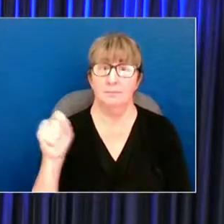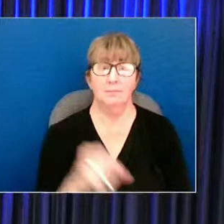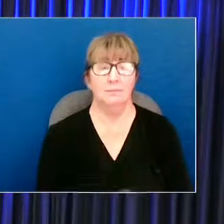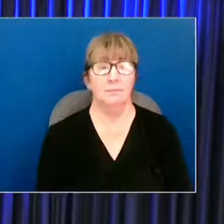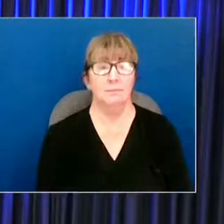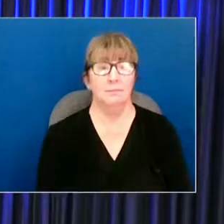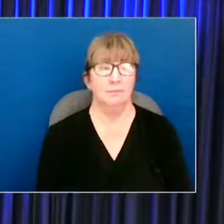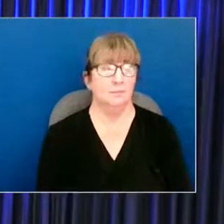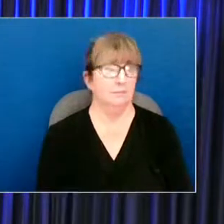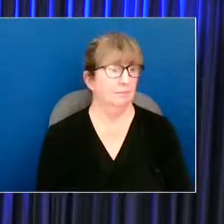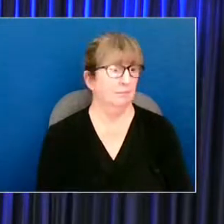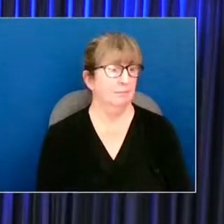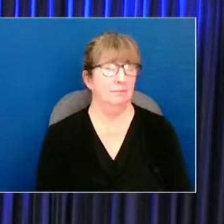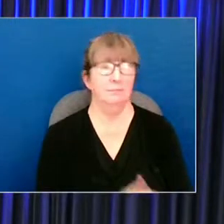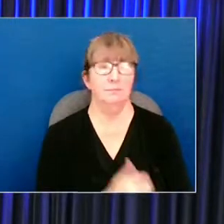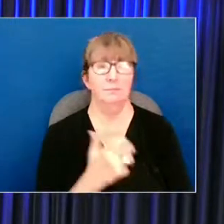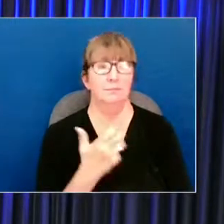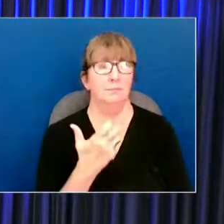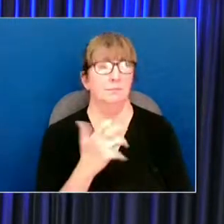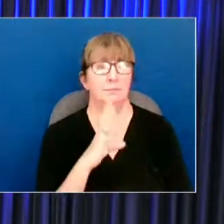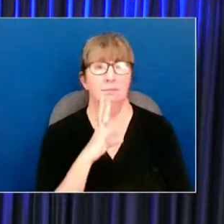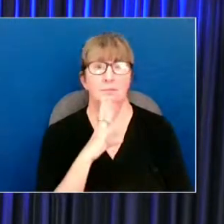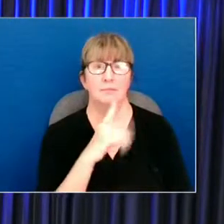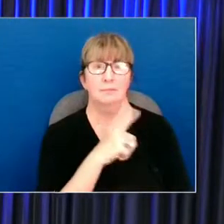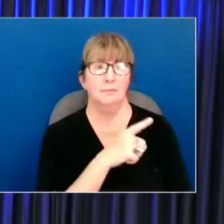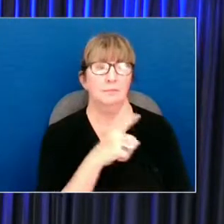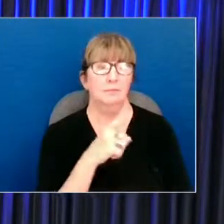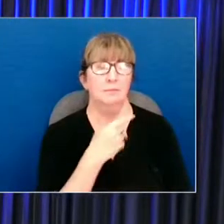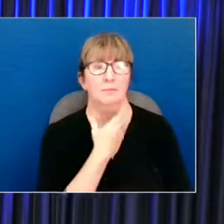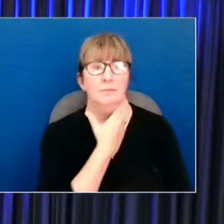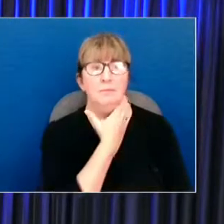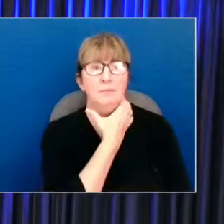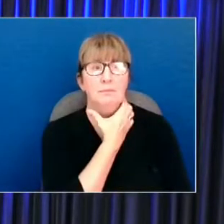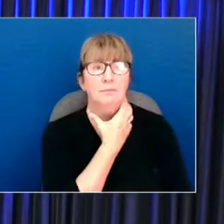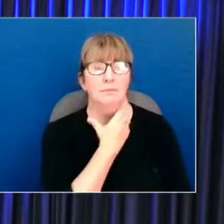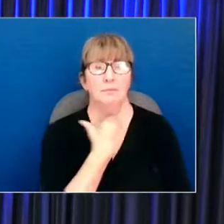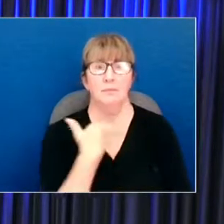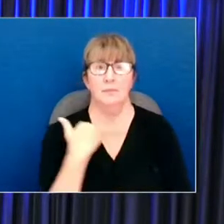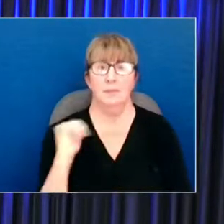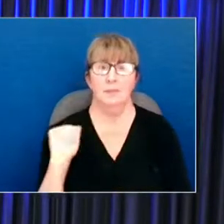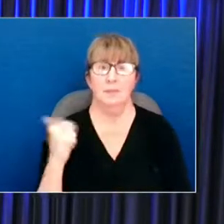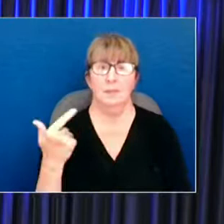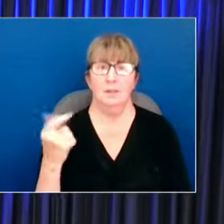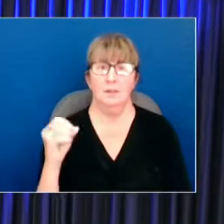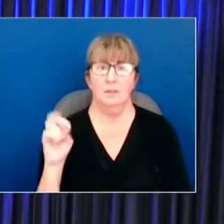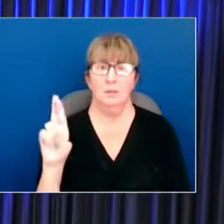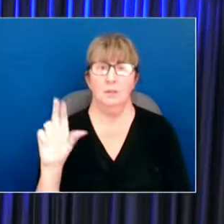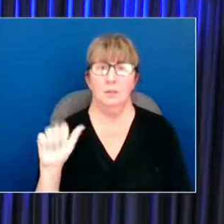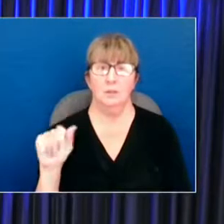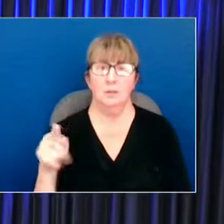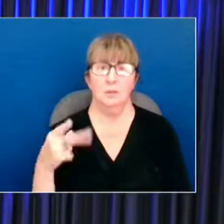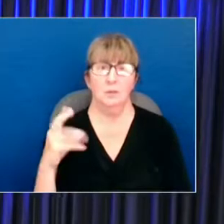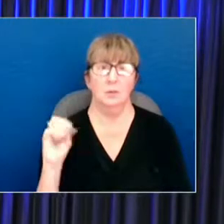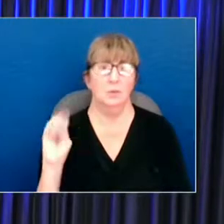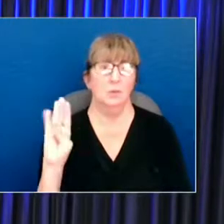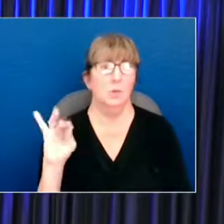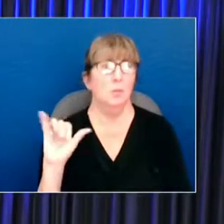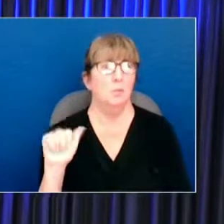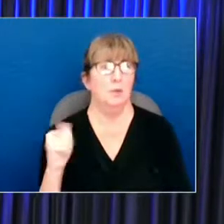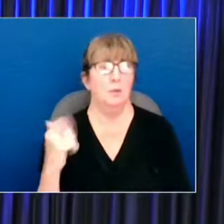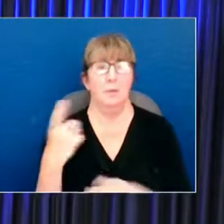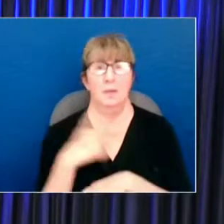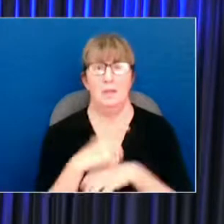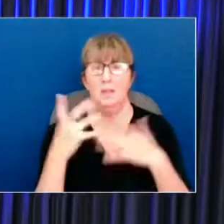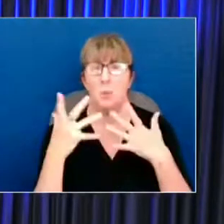don't want to talk to anybody at the end of the day. You just want I have agoraphobia at the end of the day. quiet. Yeah. Yeah.